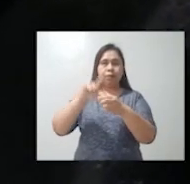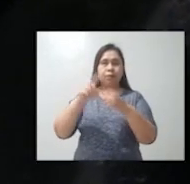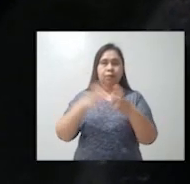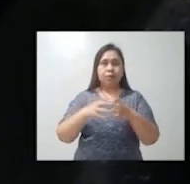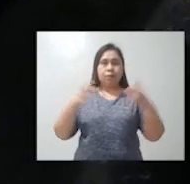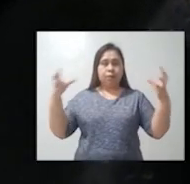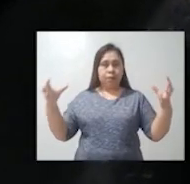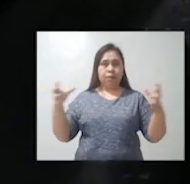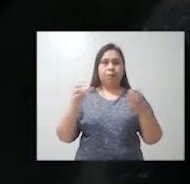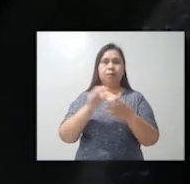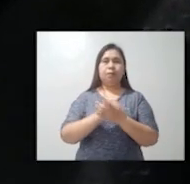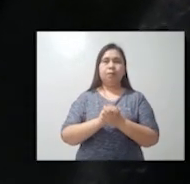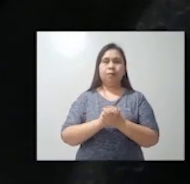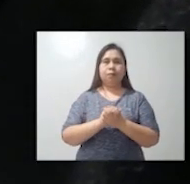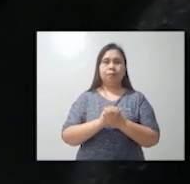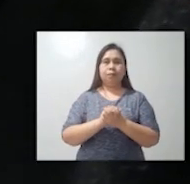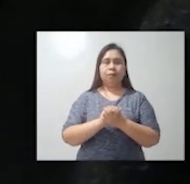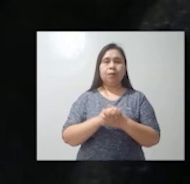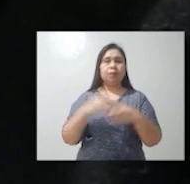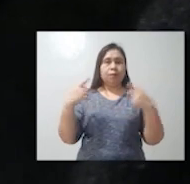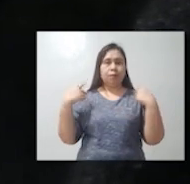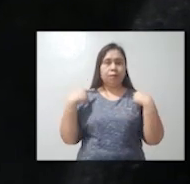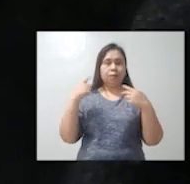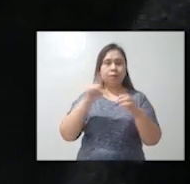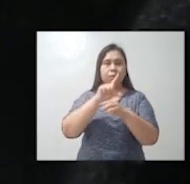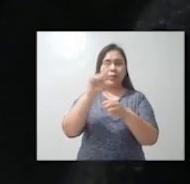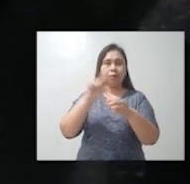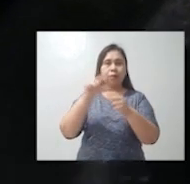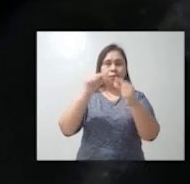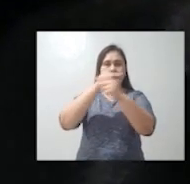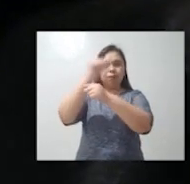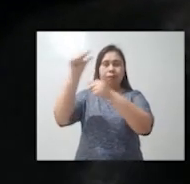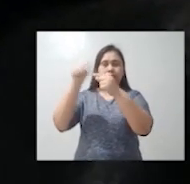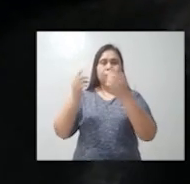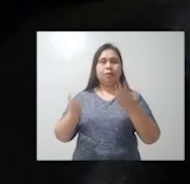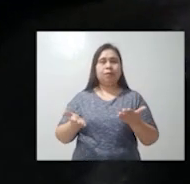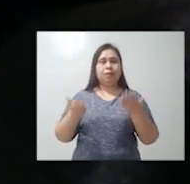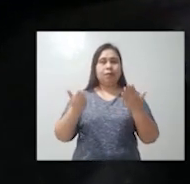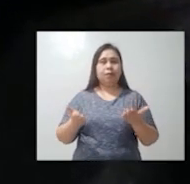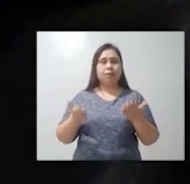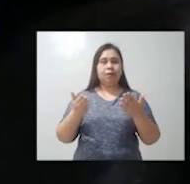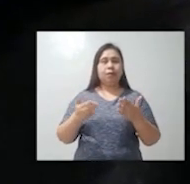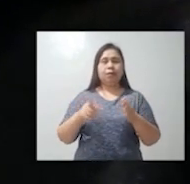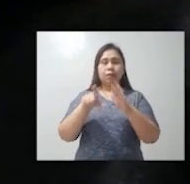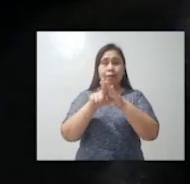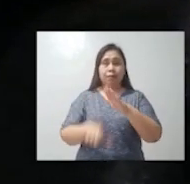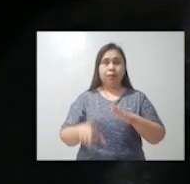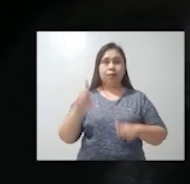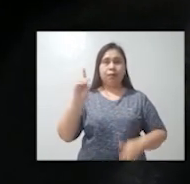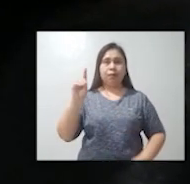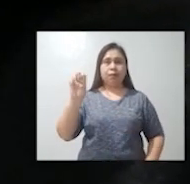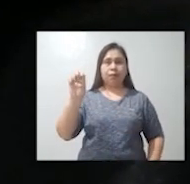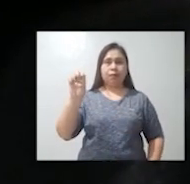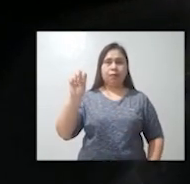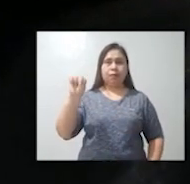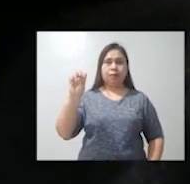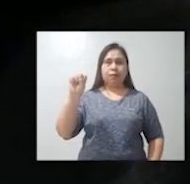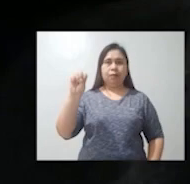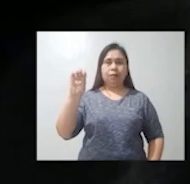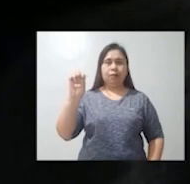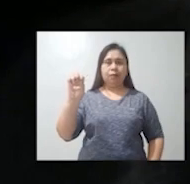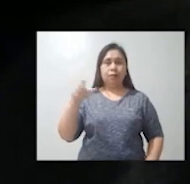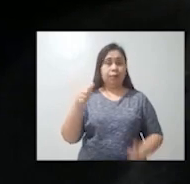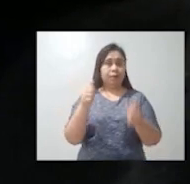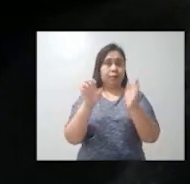of this expansion, hot liquids and gases become light and less dense. A layer of warm air,